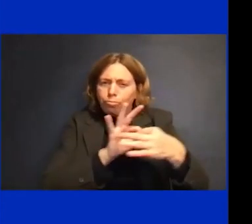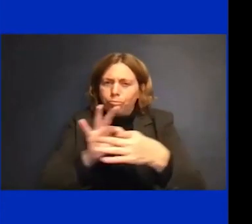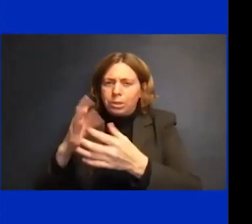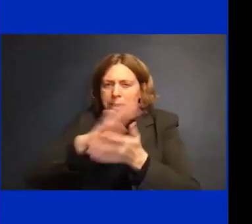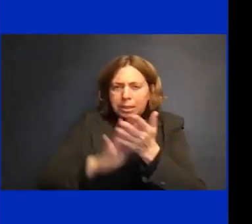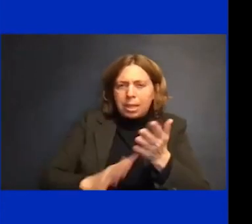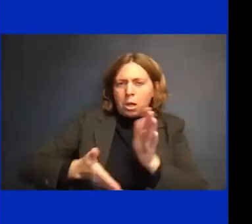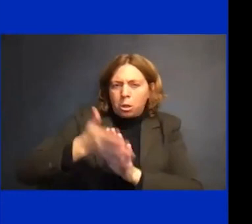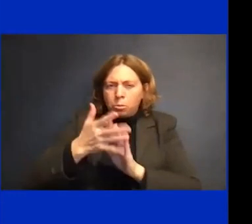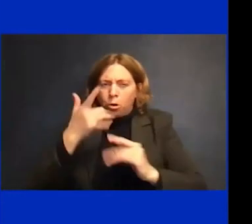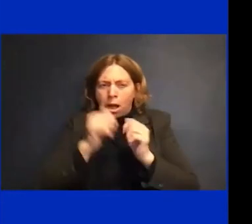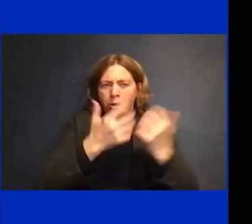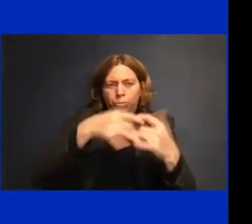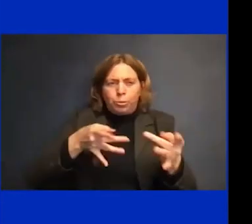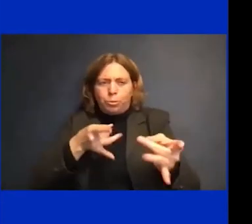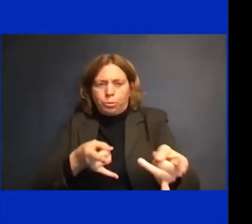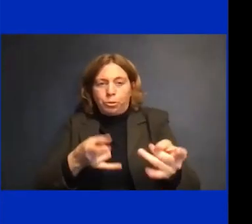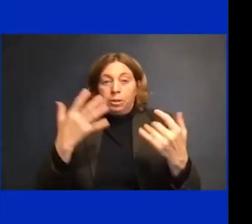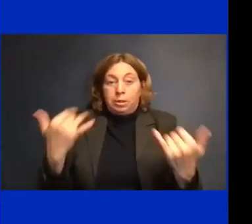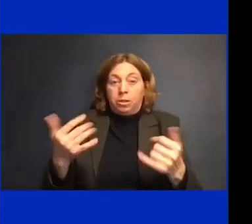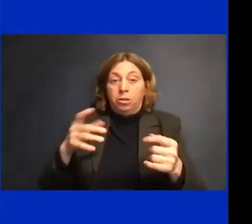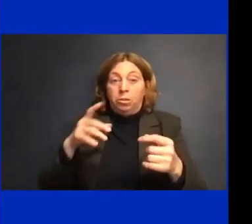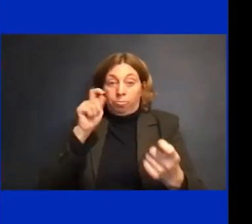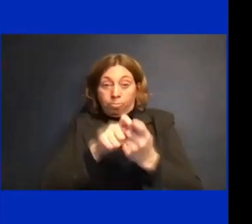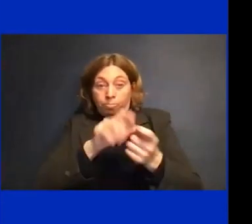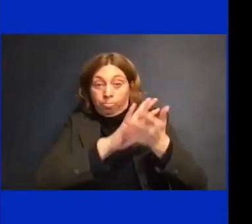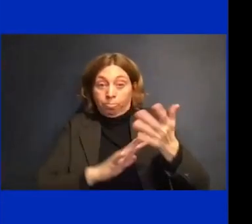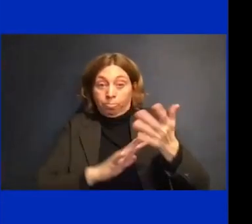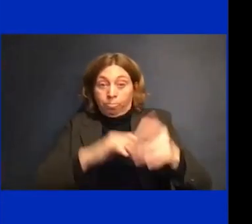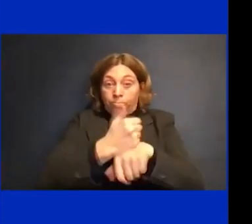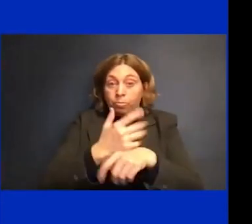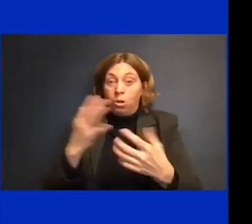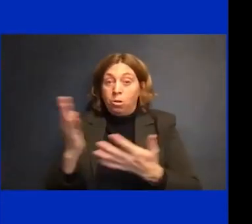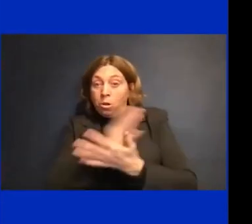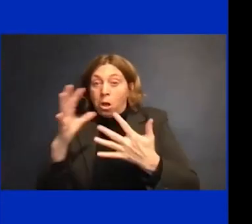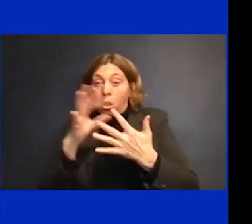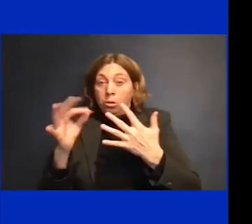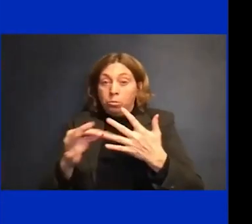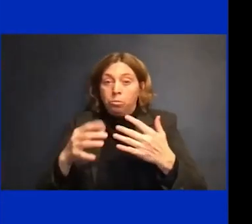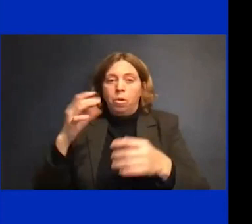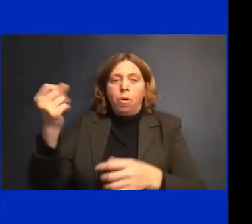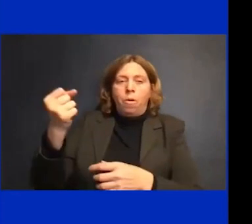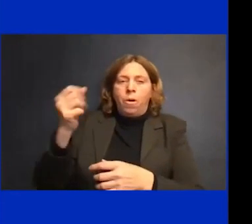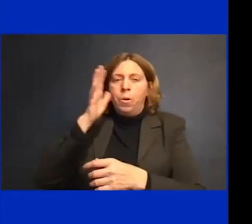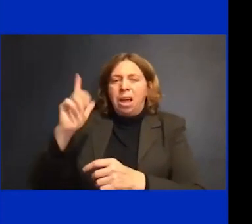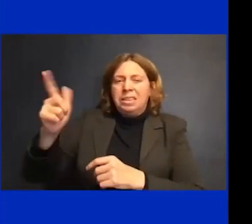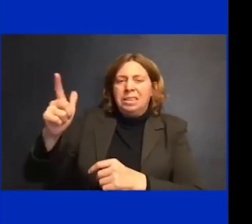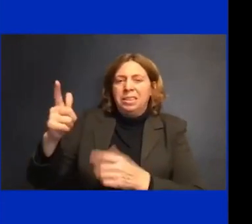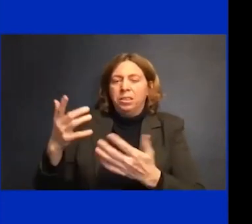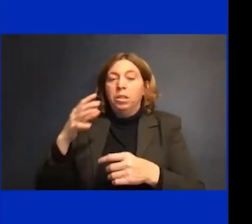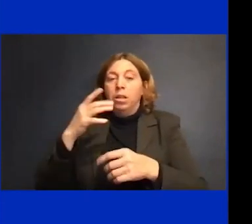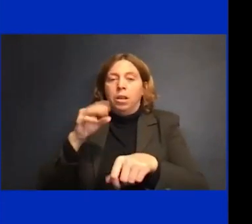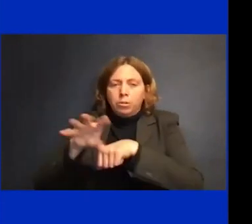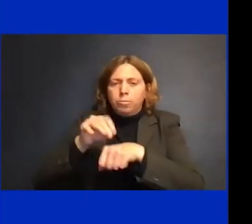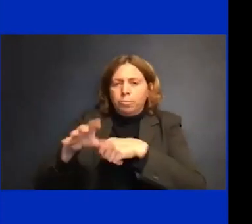space. At this time, no specific design or range of options has been put forth for the development of this open space, as